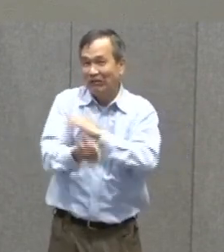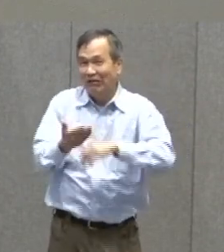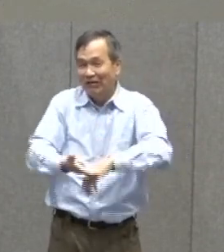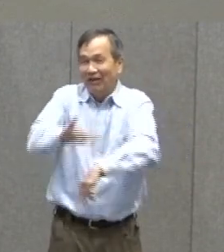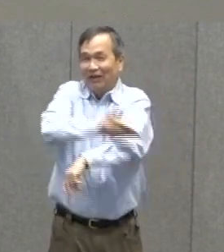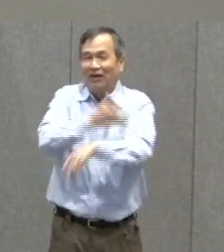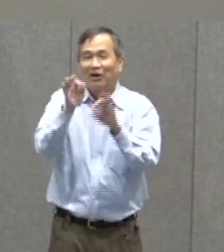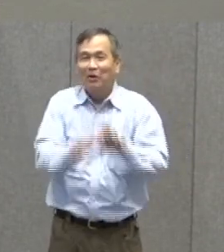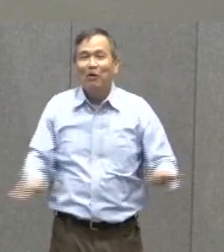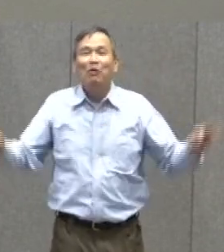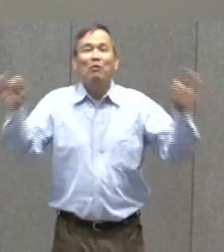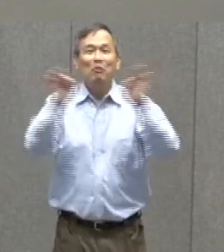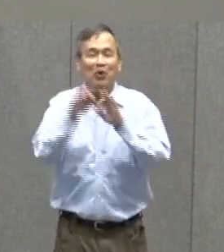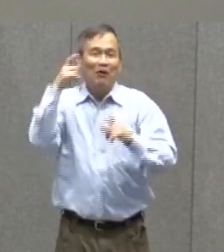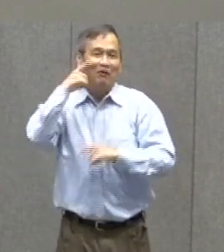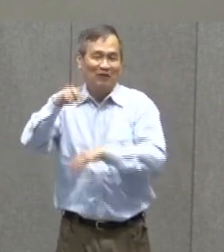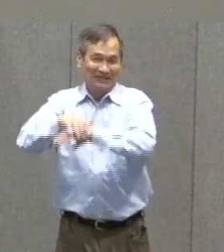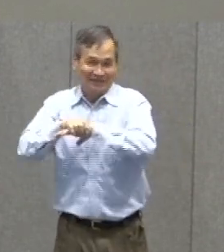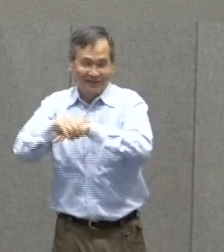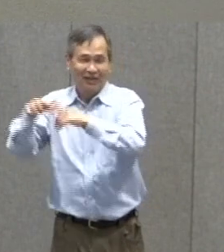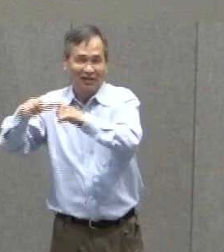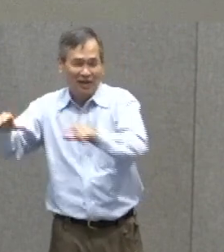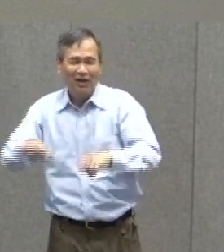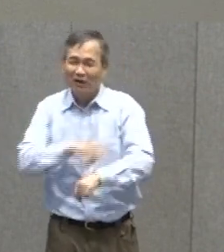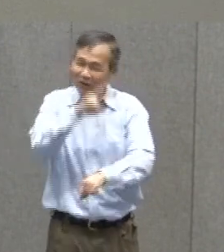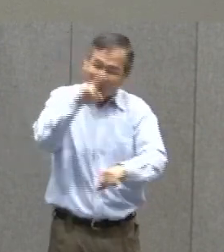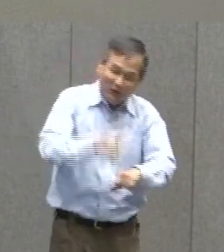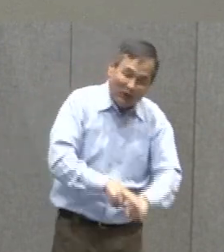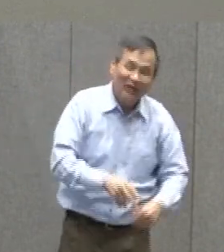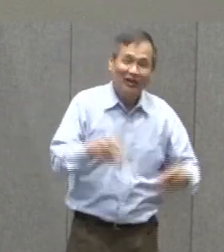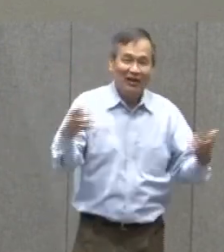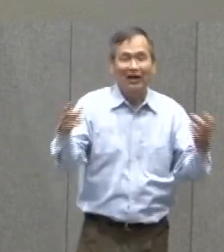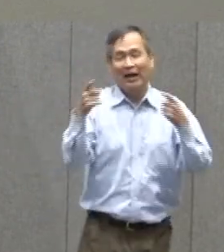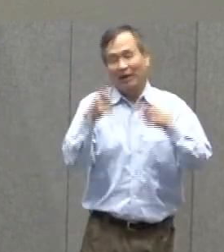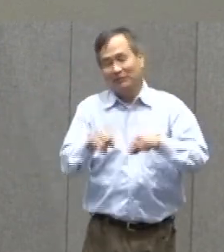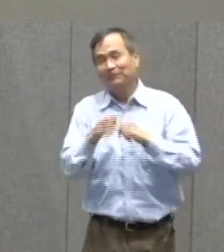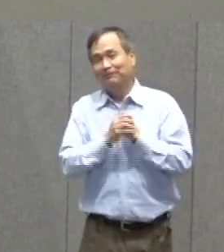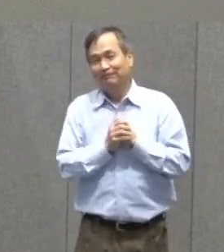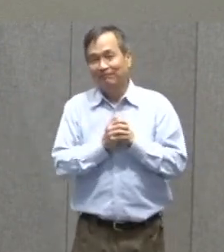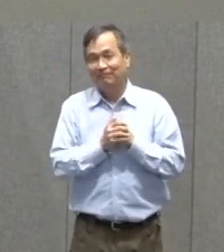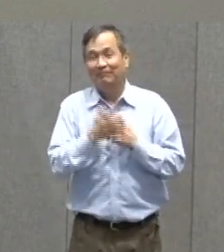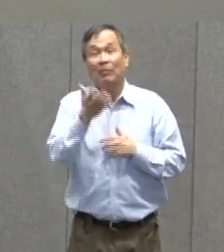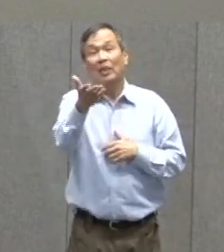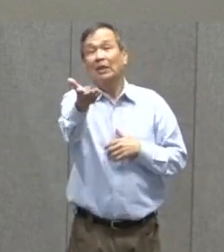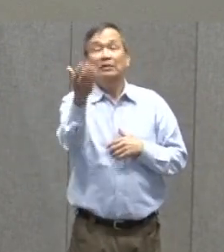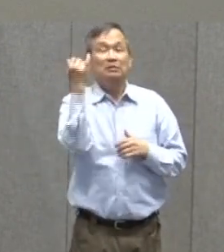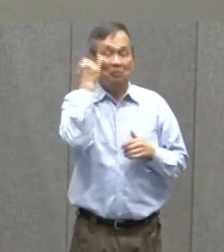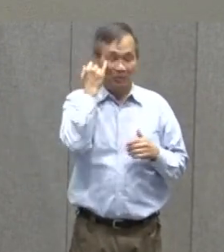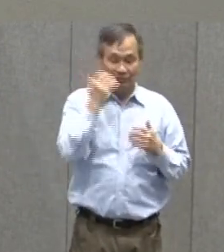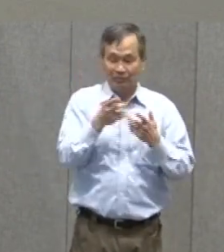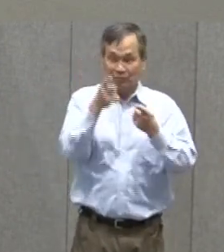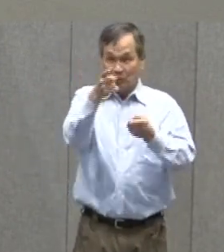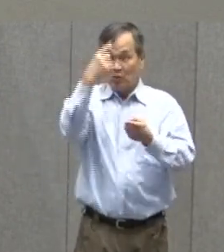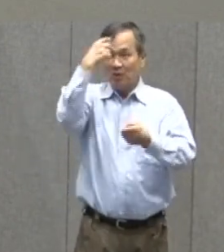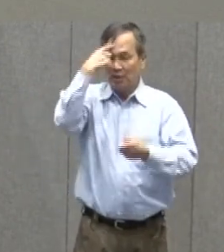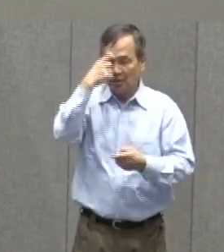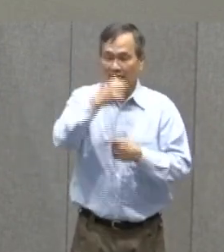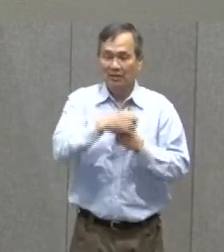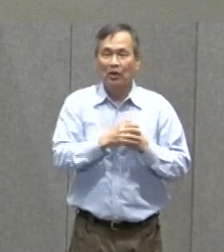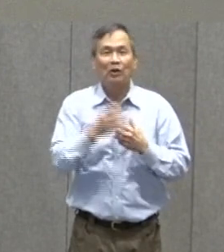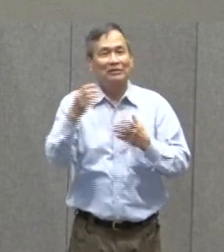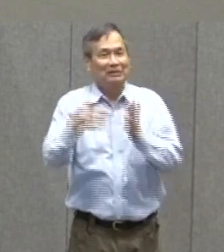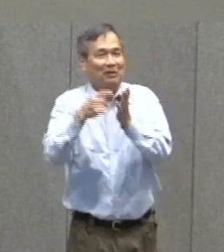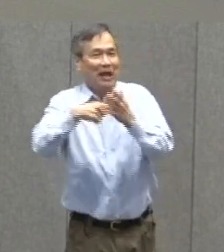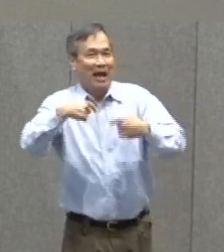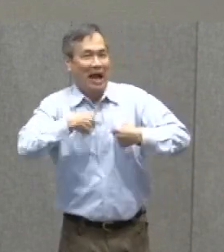important in the English language. Of course, sometimes, you may be thinking like I do